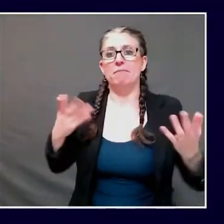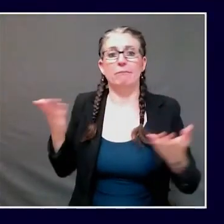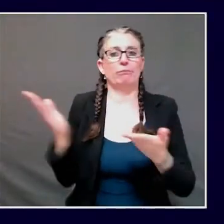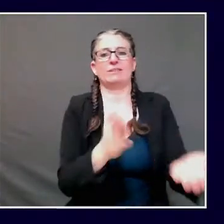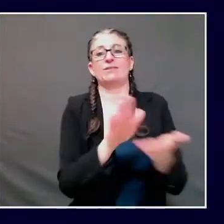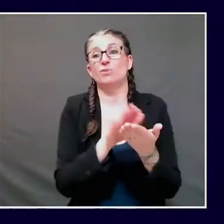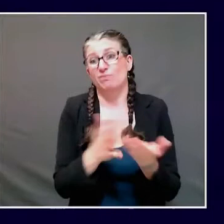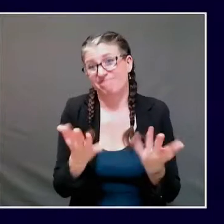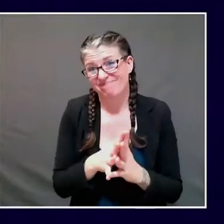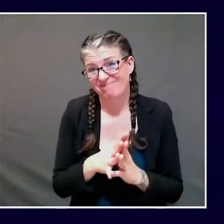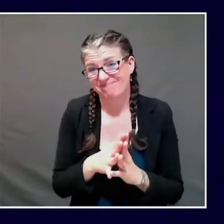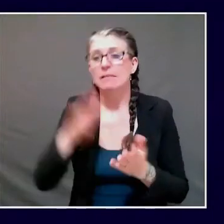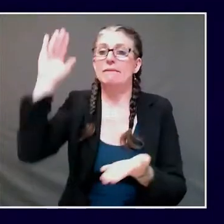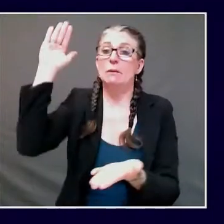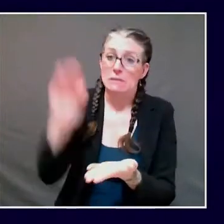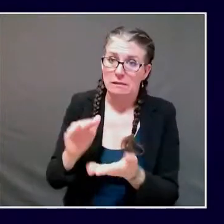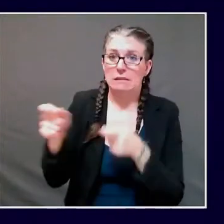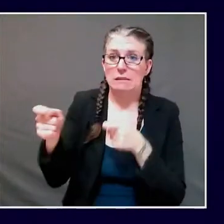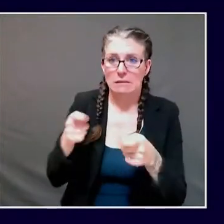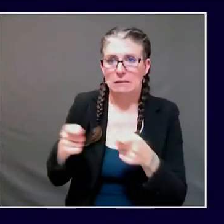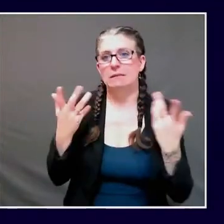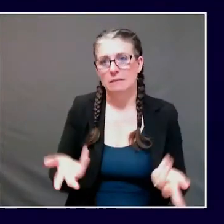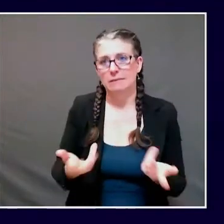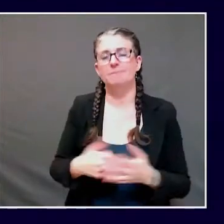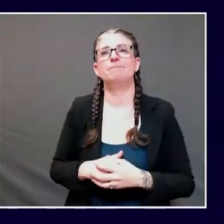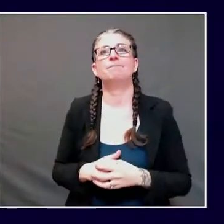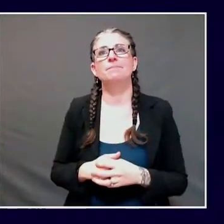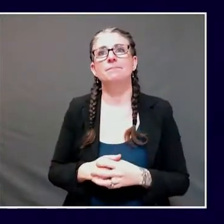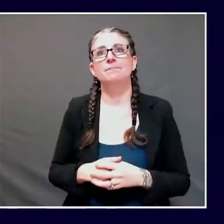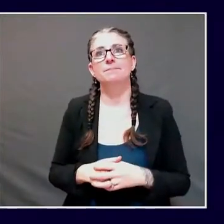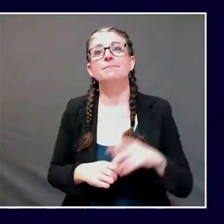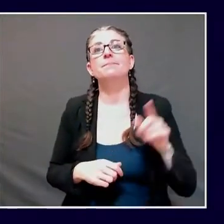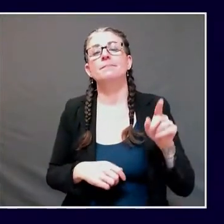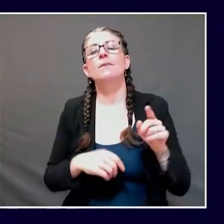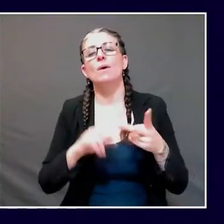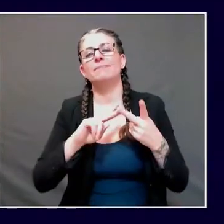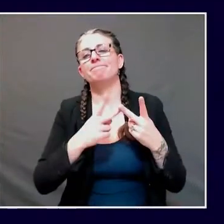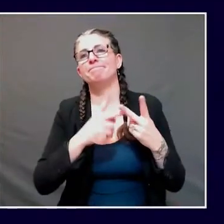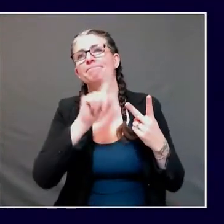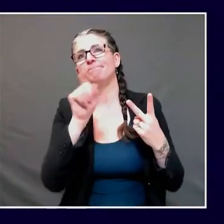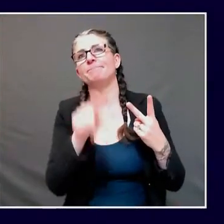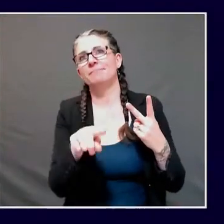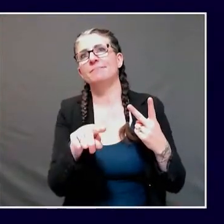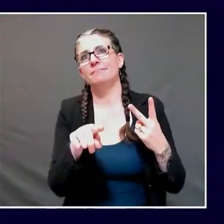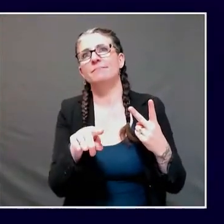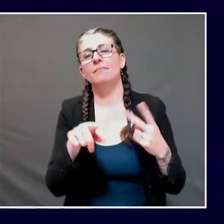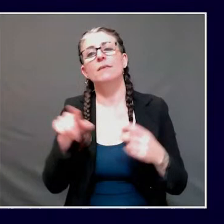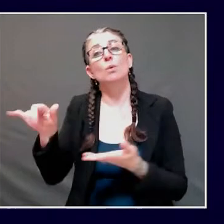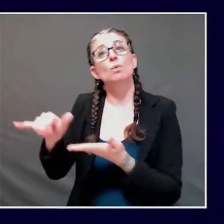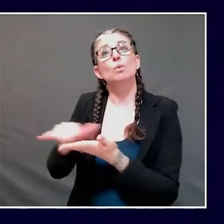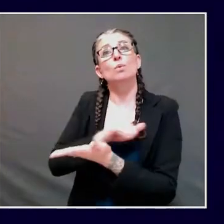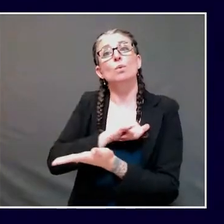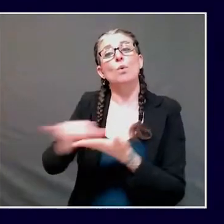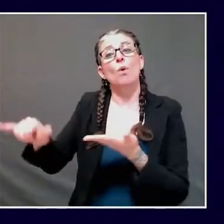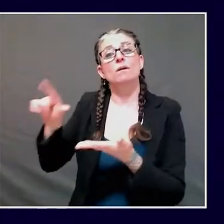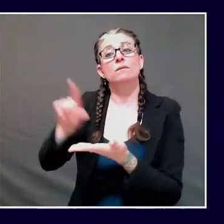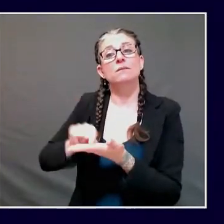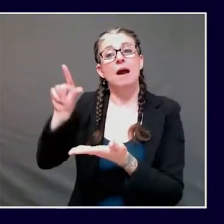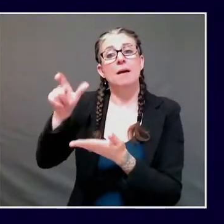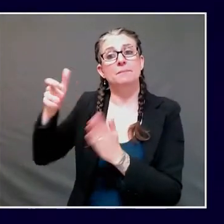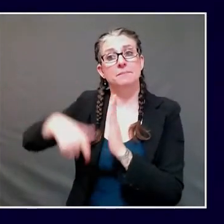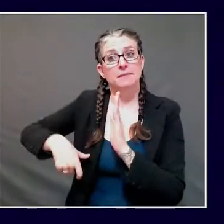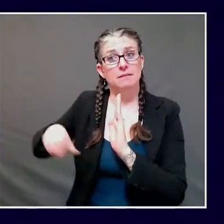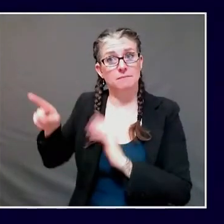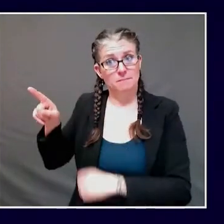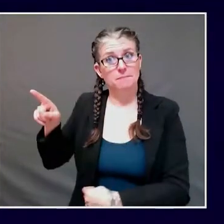an article the New York Times recently wrote. They reported that household gatherings are definitely causing community transmission, but